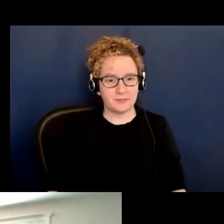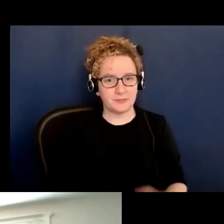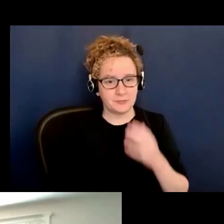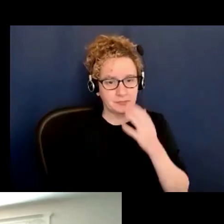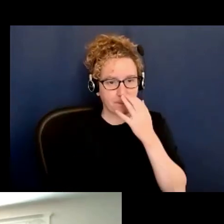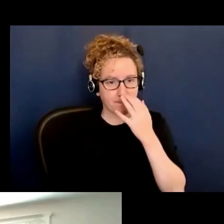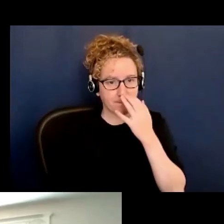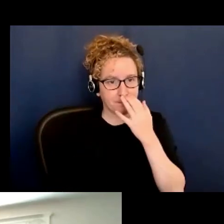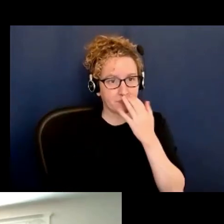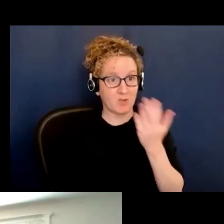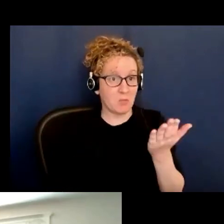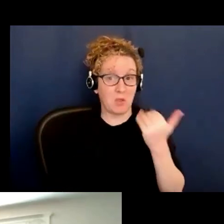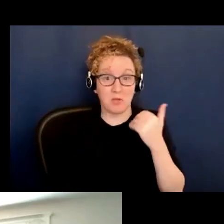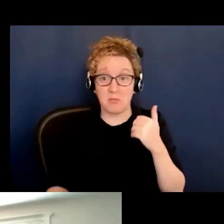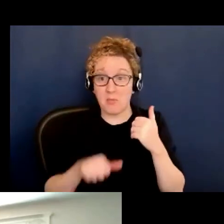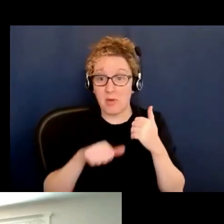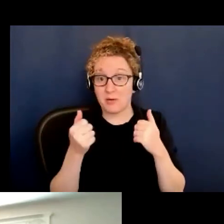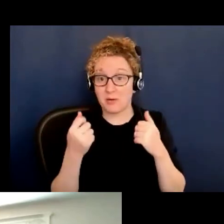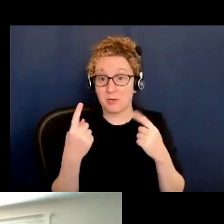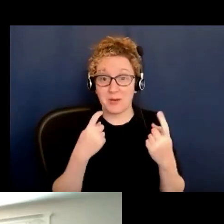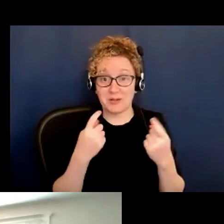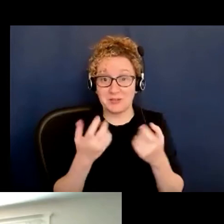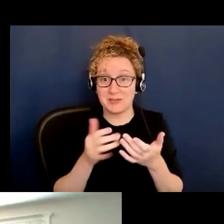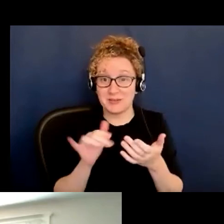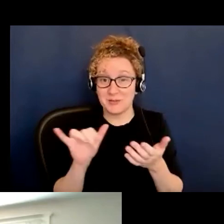And we welcome other questions as well.